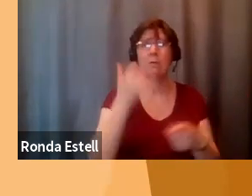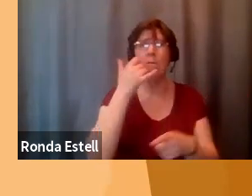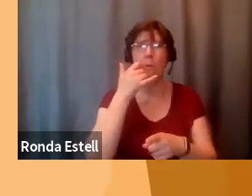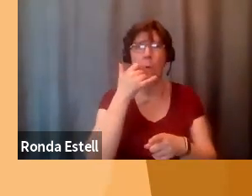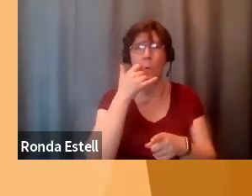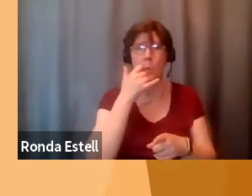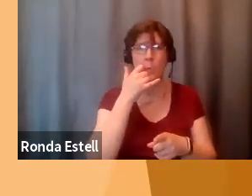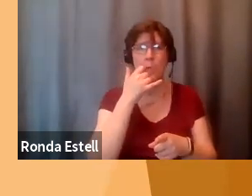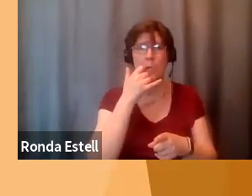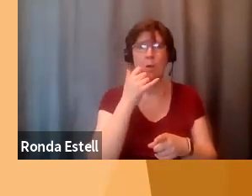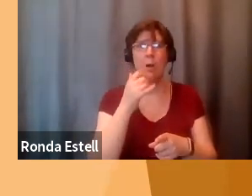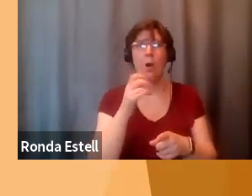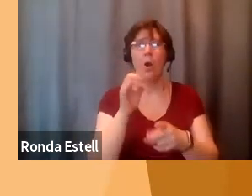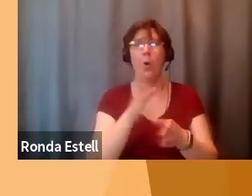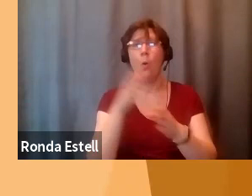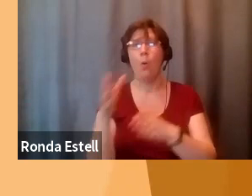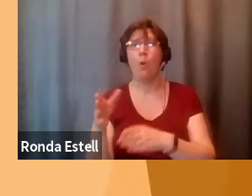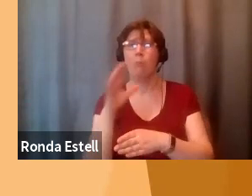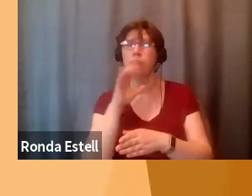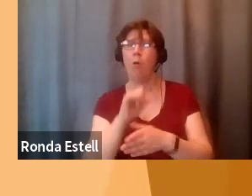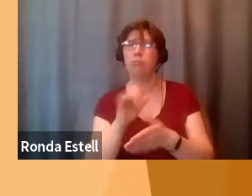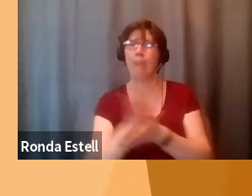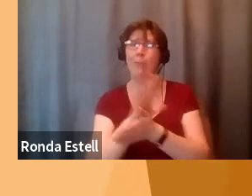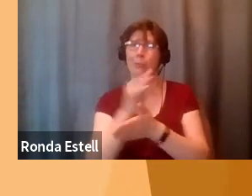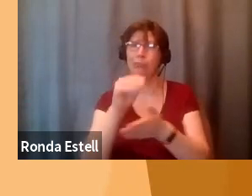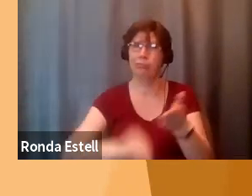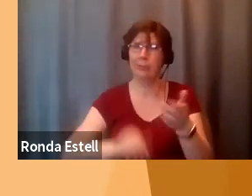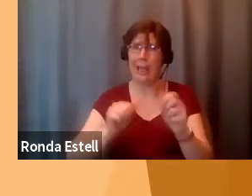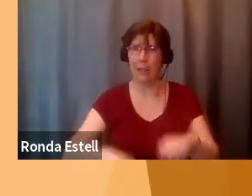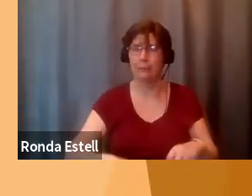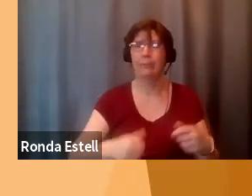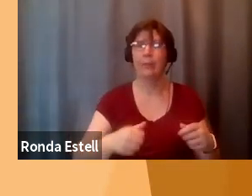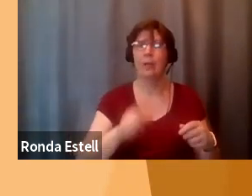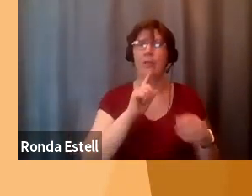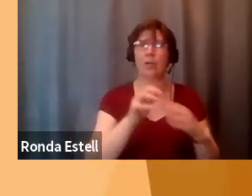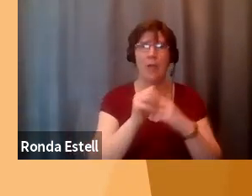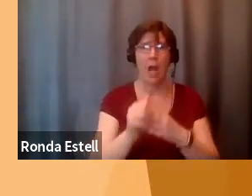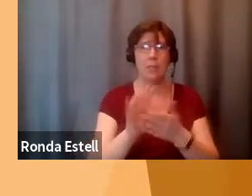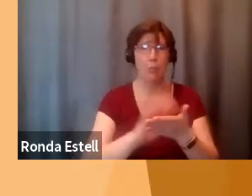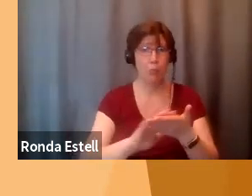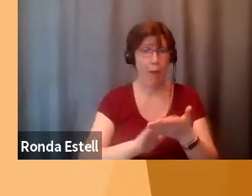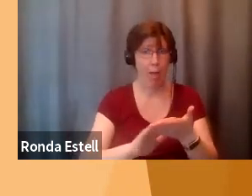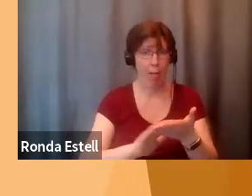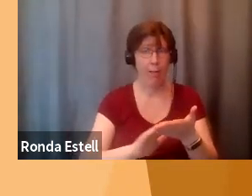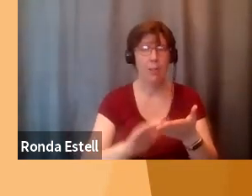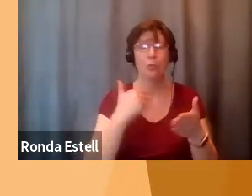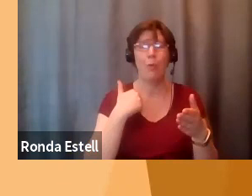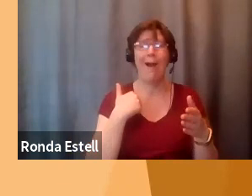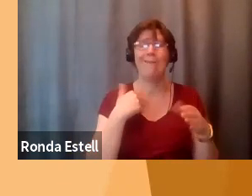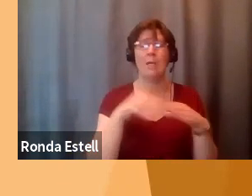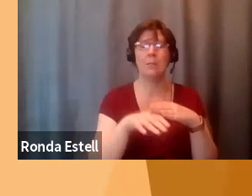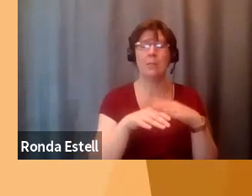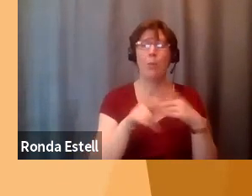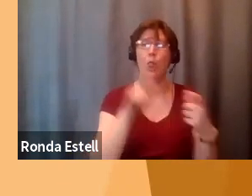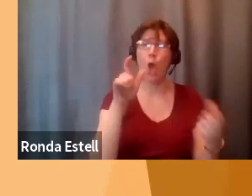out old school on a sheet of paper. So there's also, there's guides in Braille, so there's accessible large print